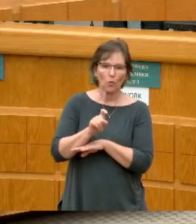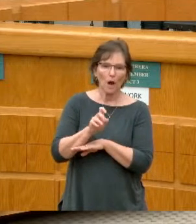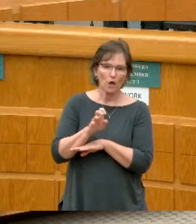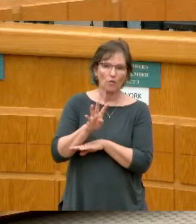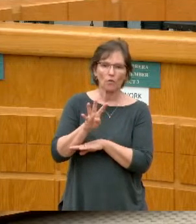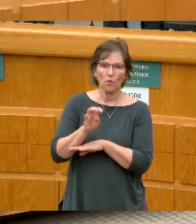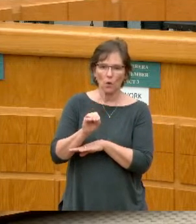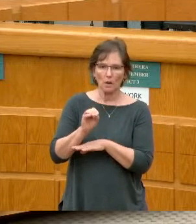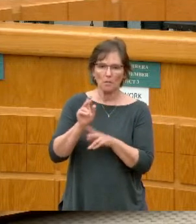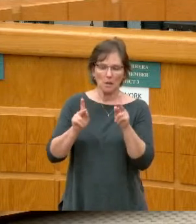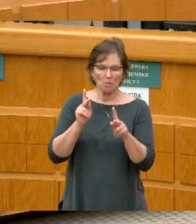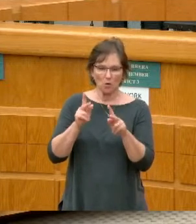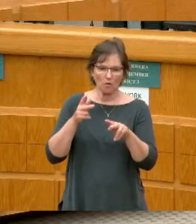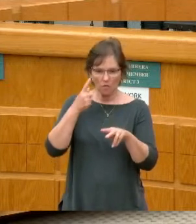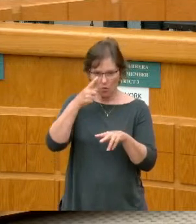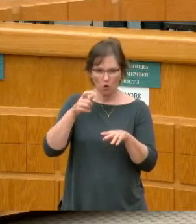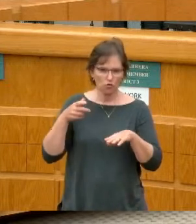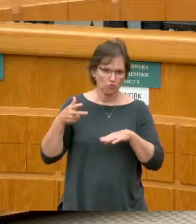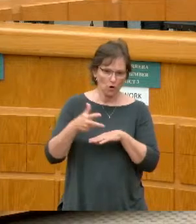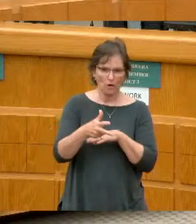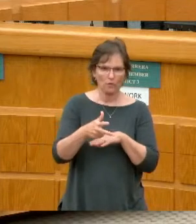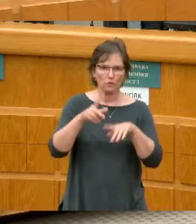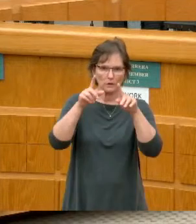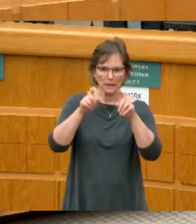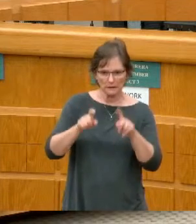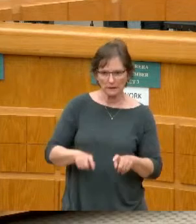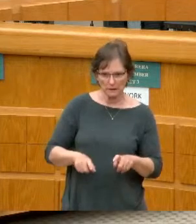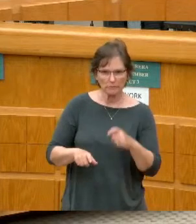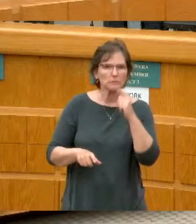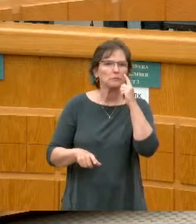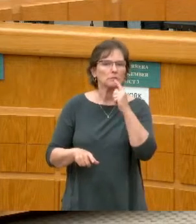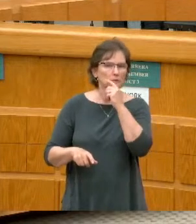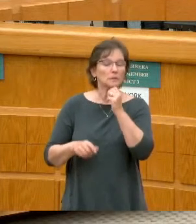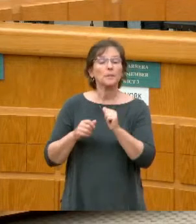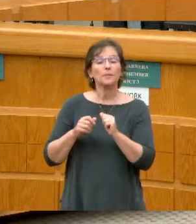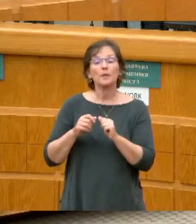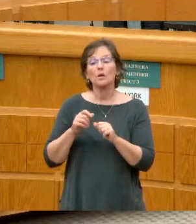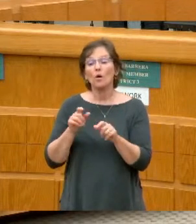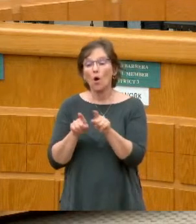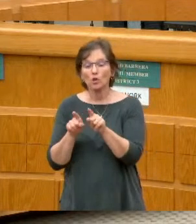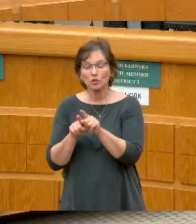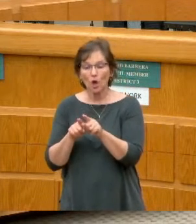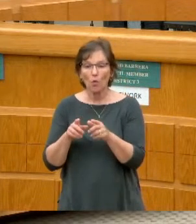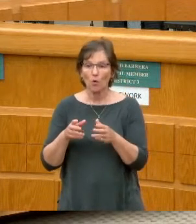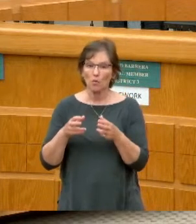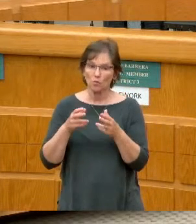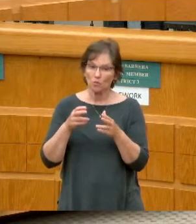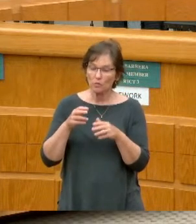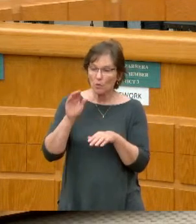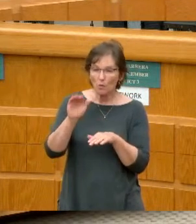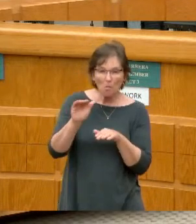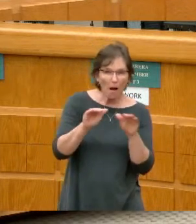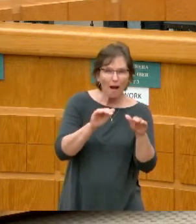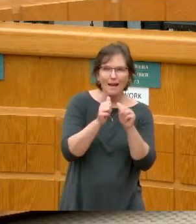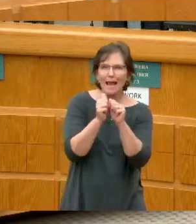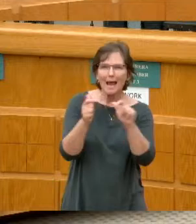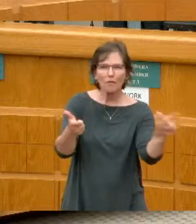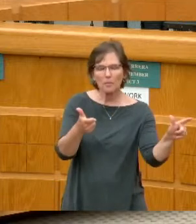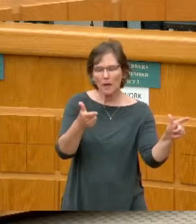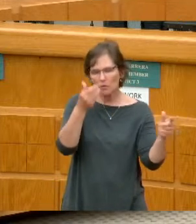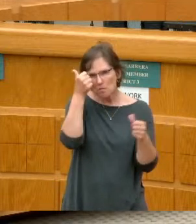cctexas.com/coronavirus under recent updates and register for our drive-through that is taking place tomorrow morning at 7:30 a.m.